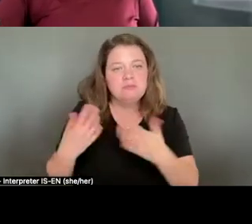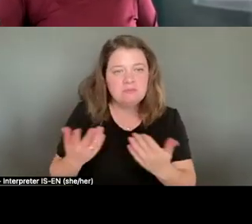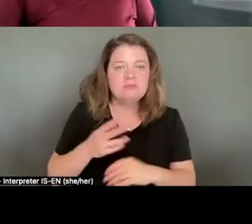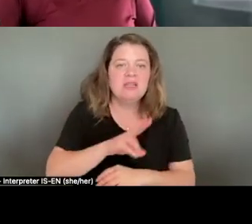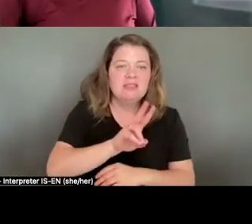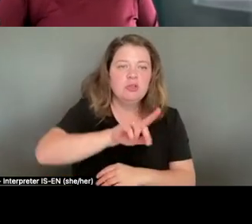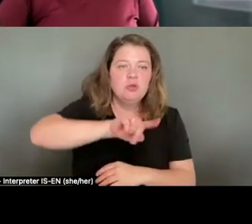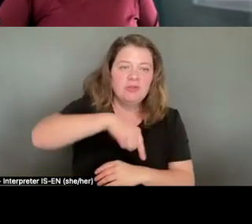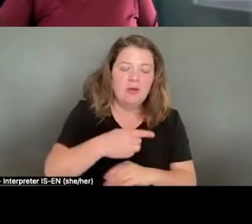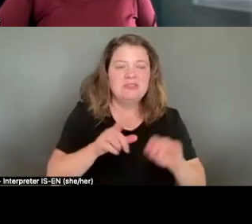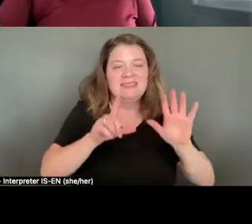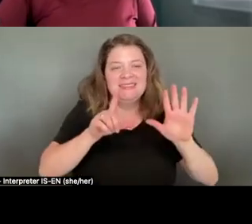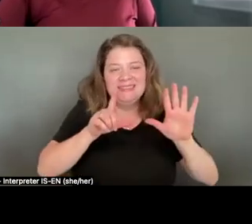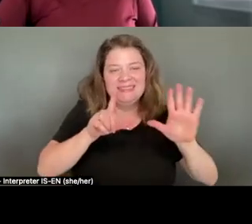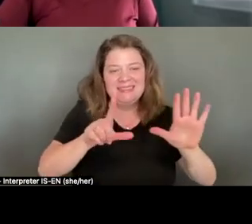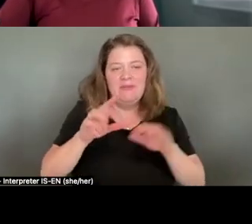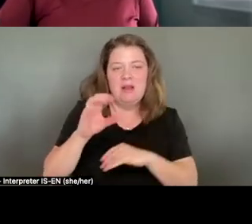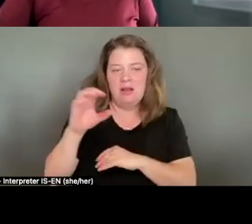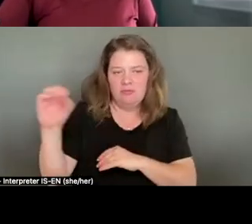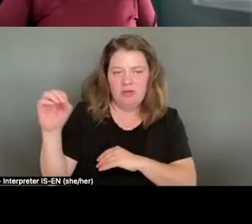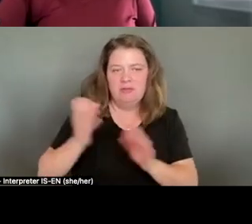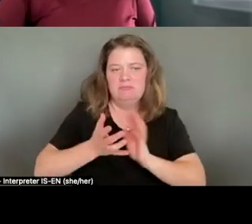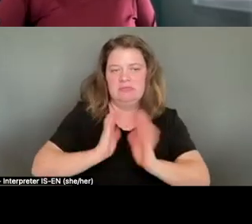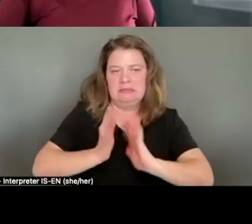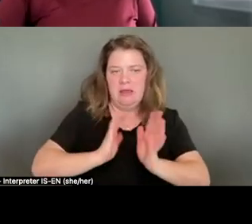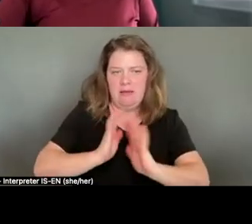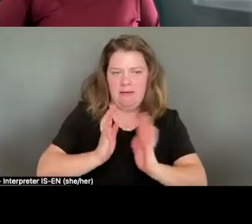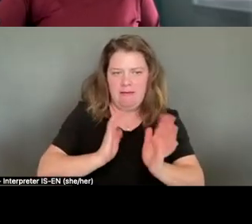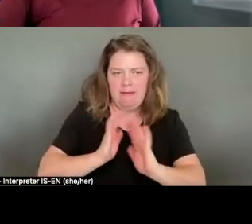2,715 unique signs in this data set, and there were as many as